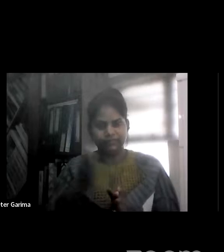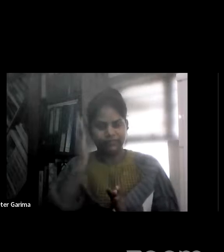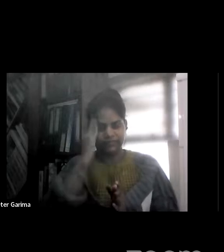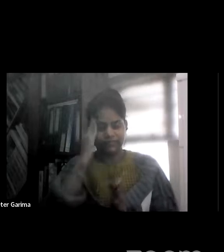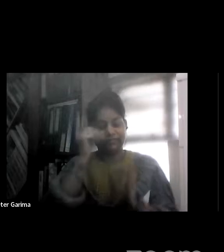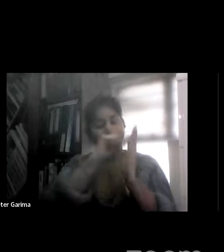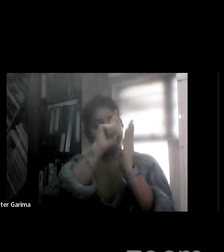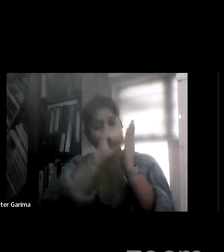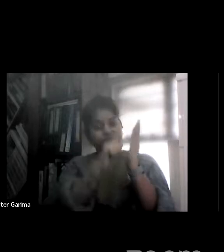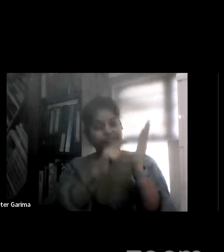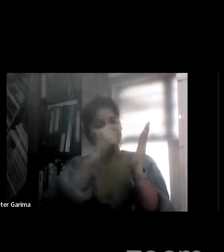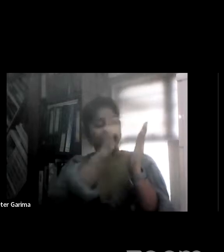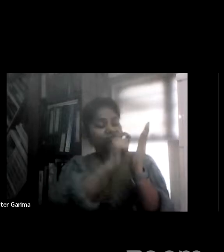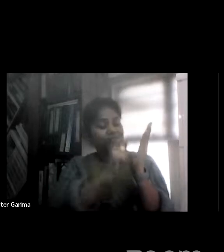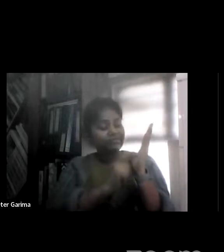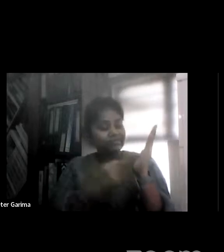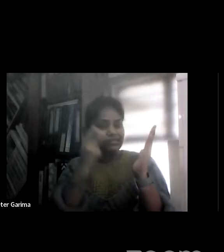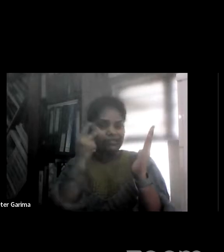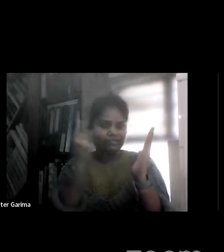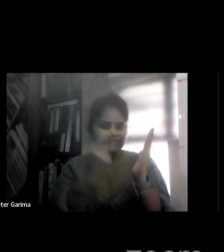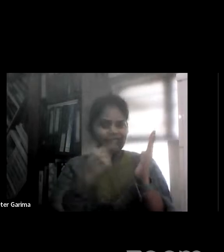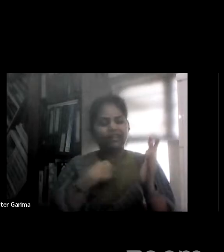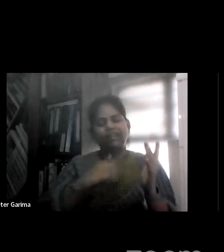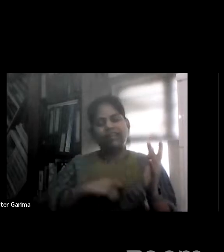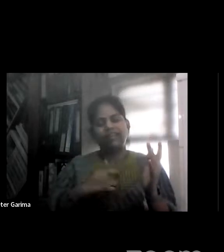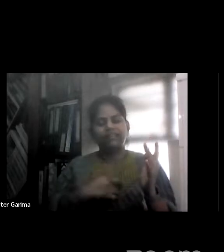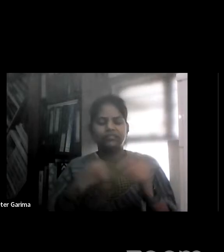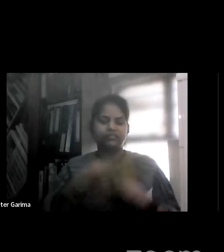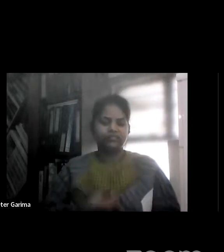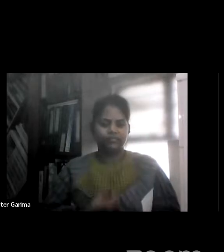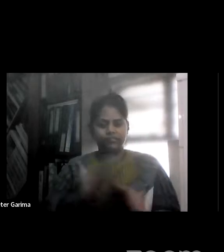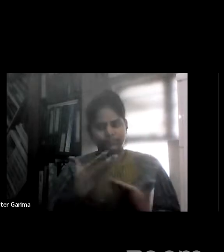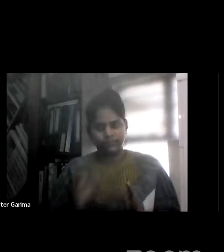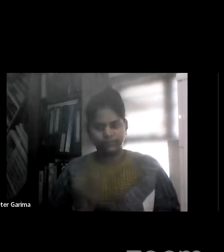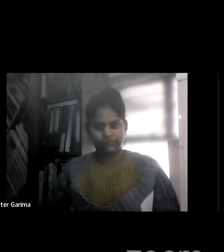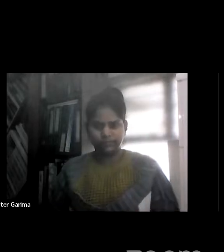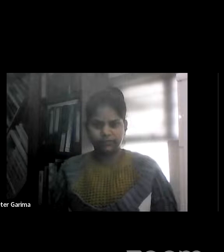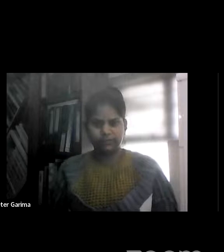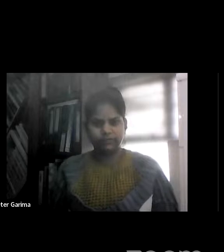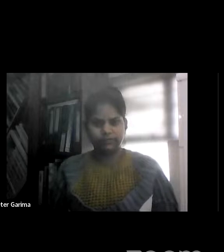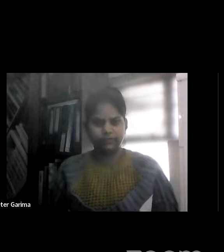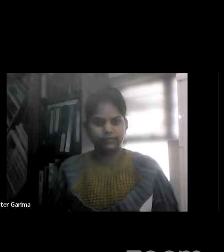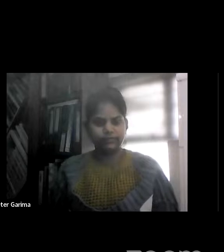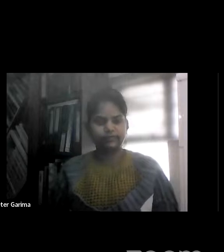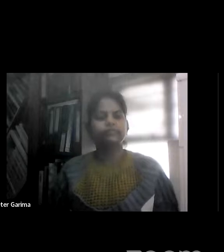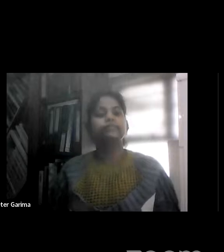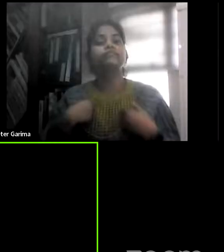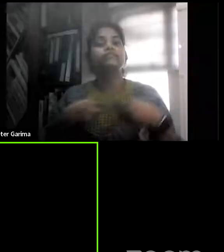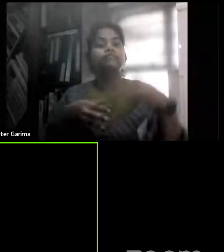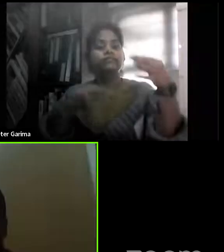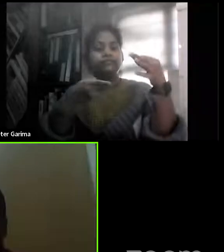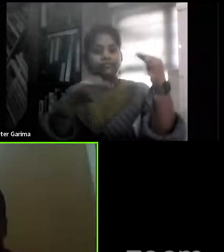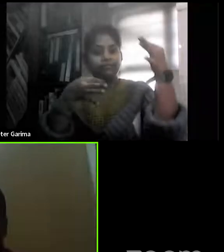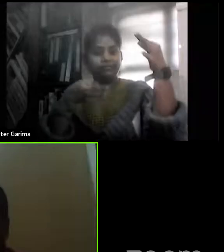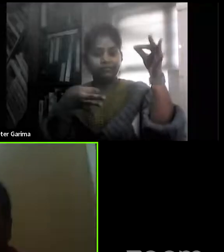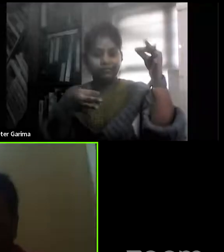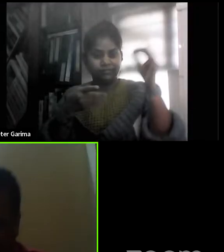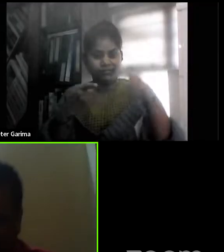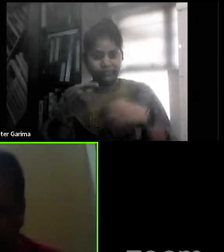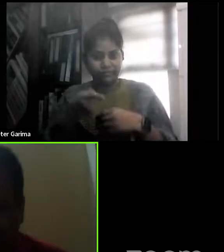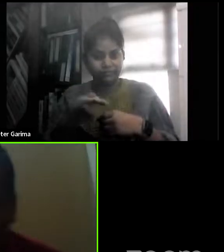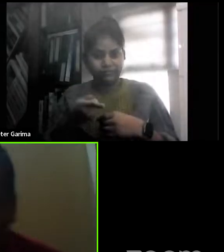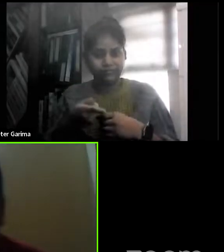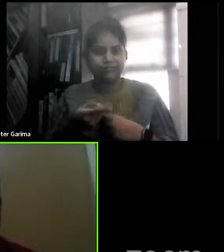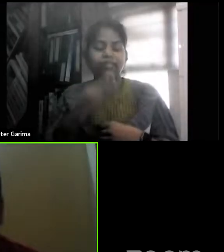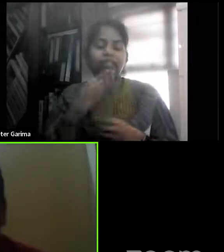It's Oh. very nice to see you here. Thank you. Thank you. Yeah. Nice to actually present the paper, with Yeah. you being a chair, actually. So, right.